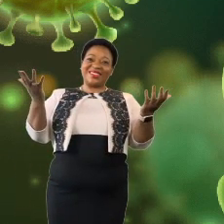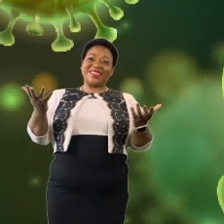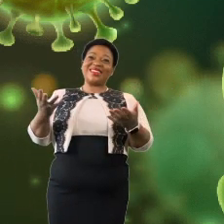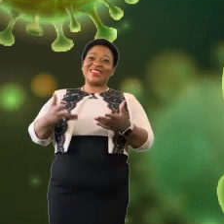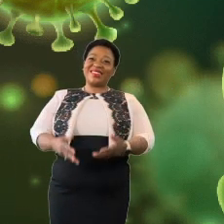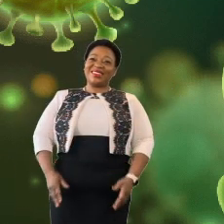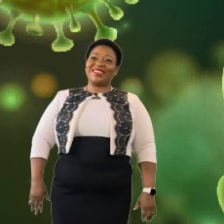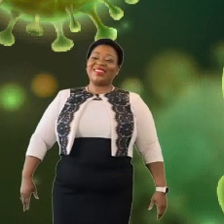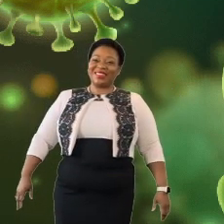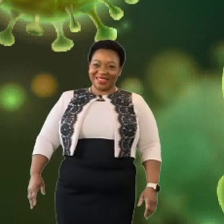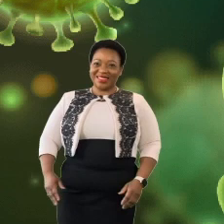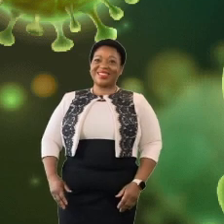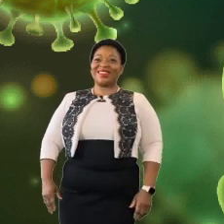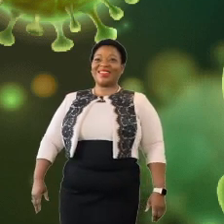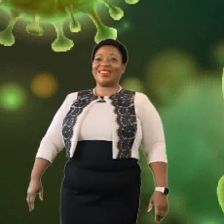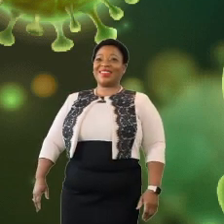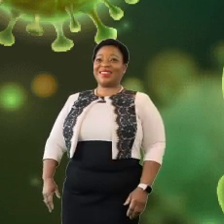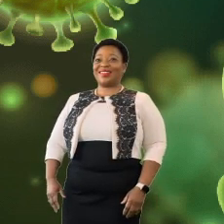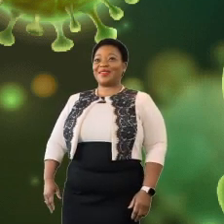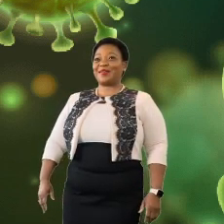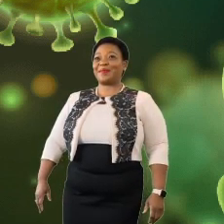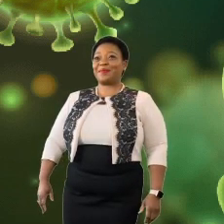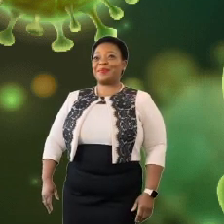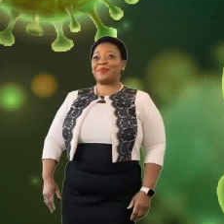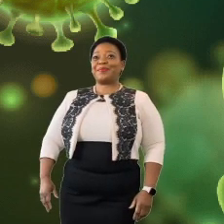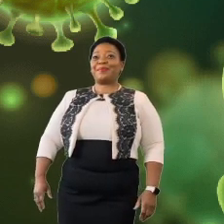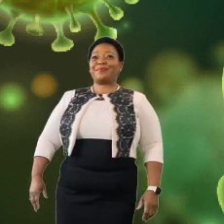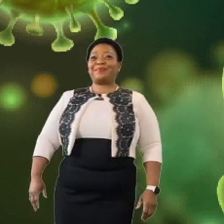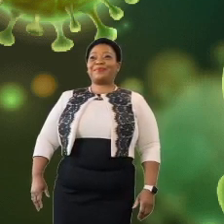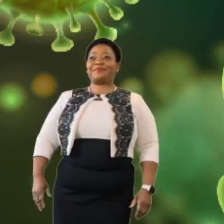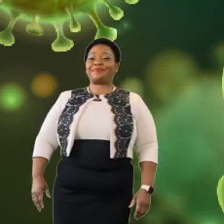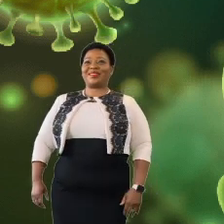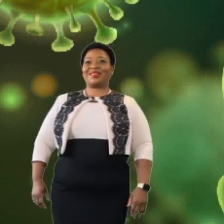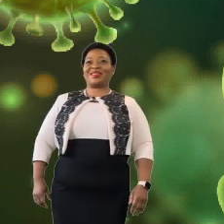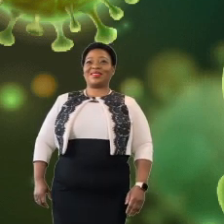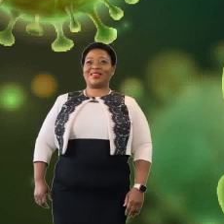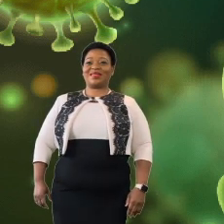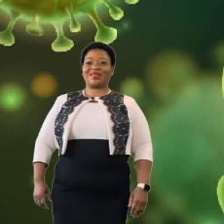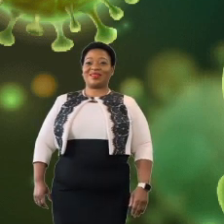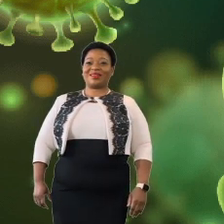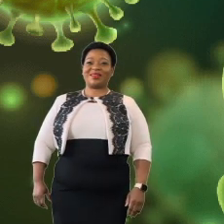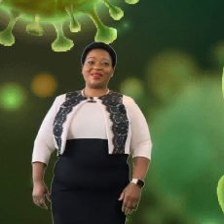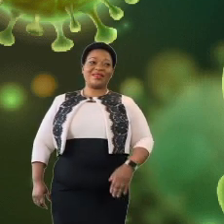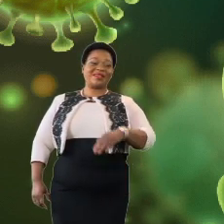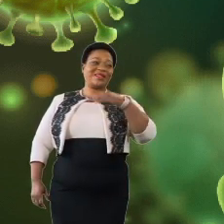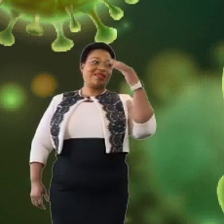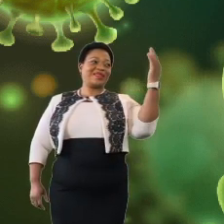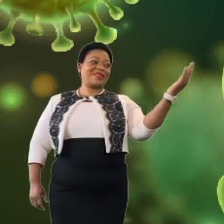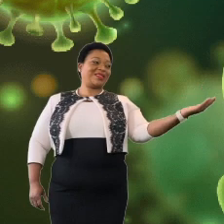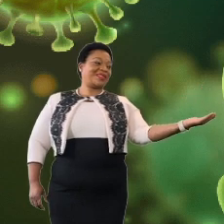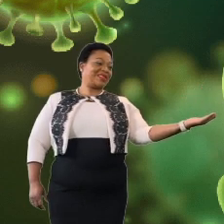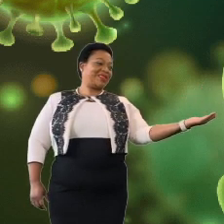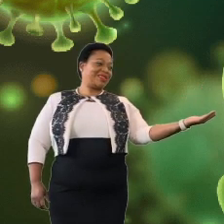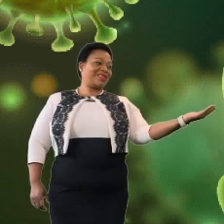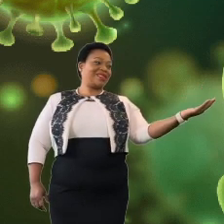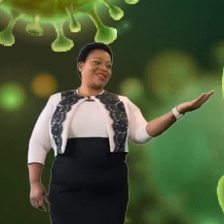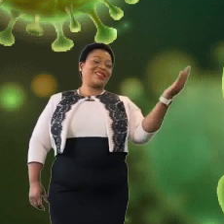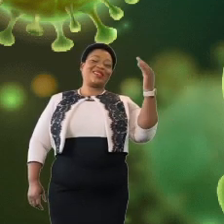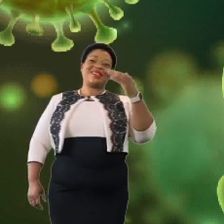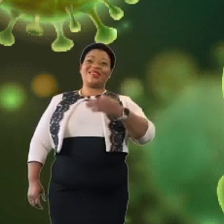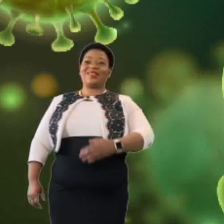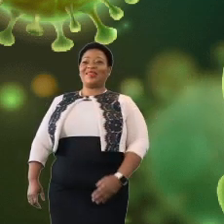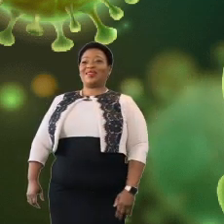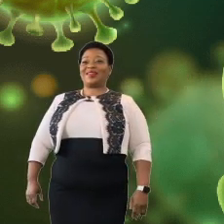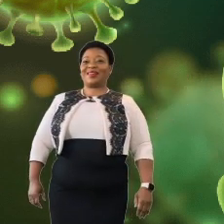enter. So differentiation here between getting existing businesses back online again,